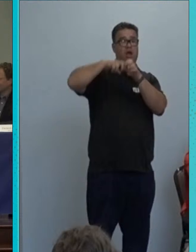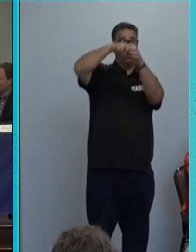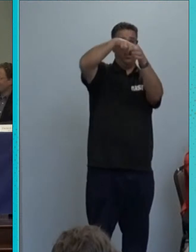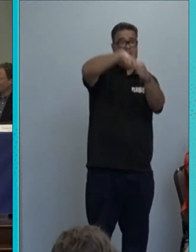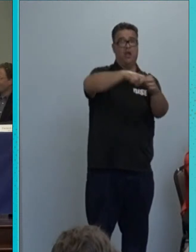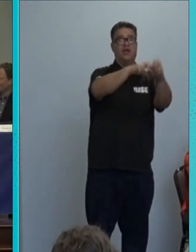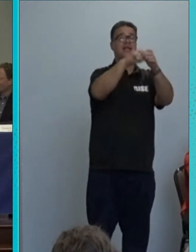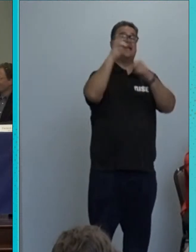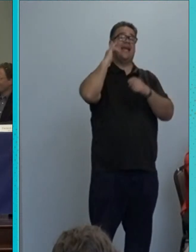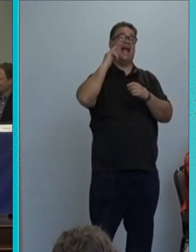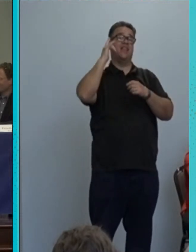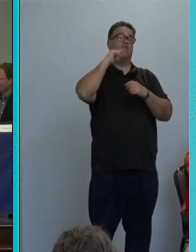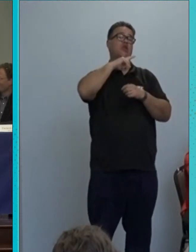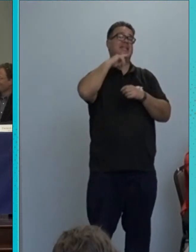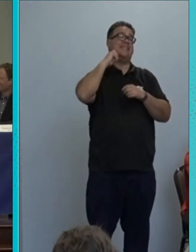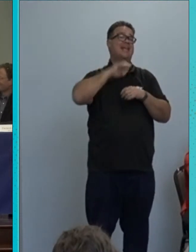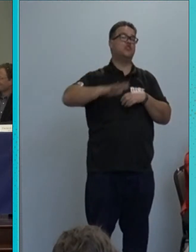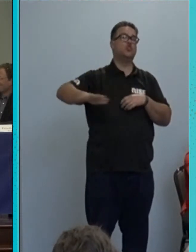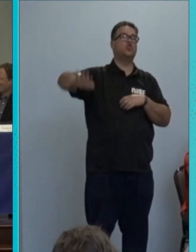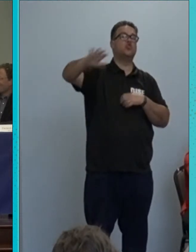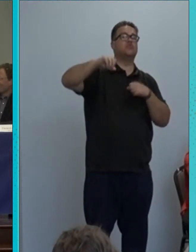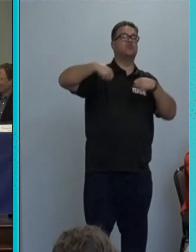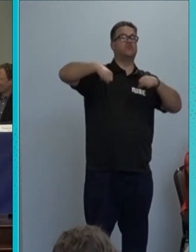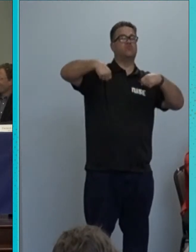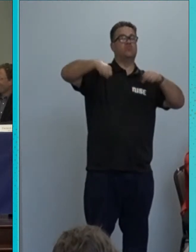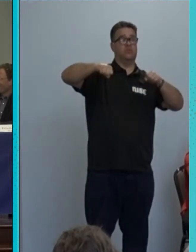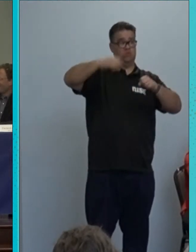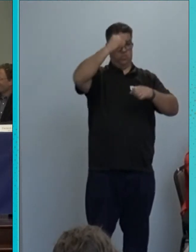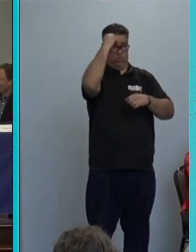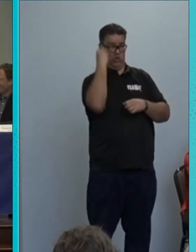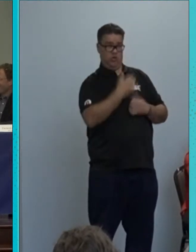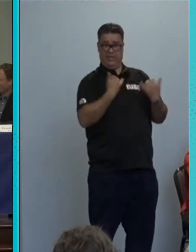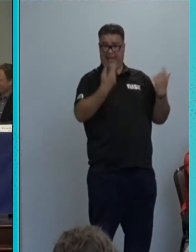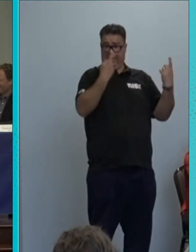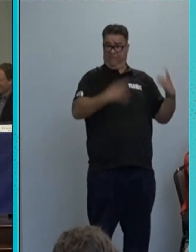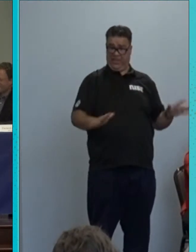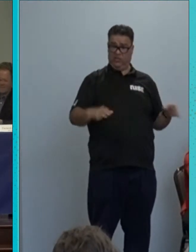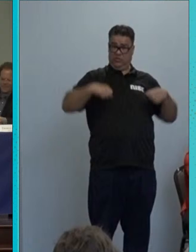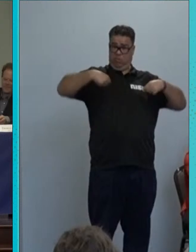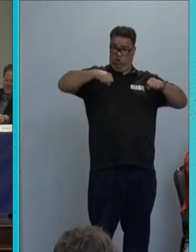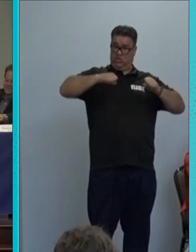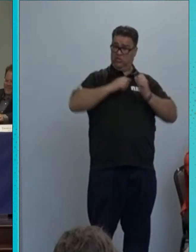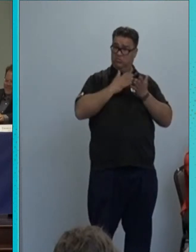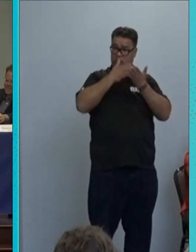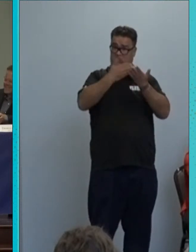the California desert. So I want to know, has that happened yet?